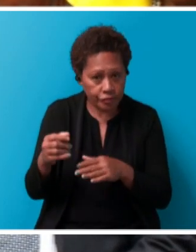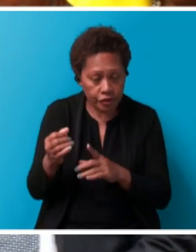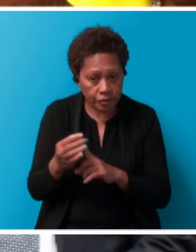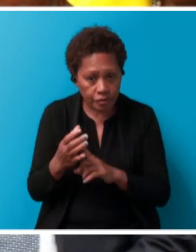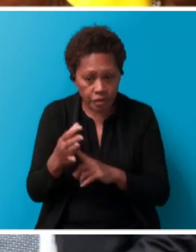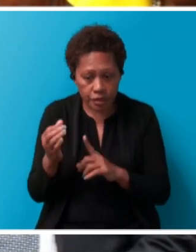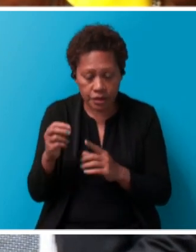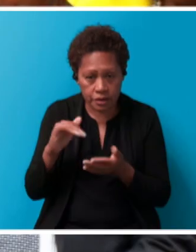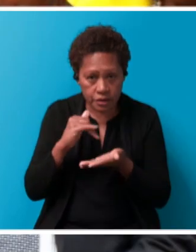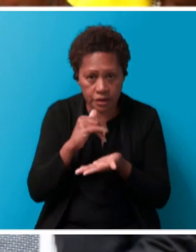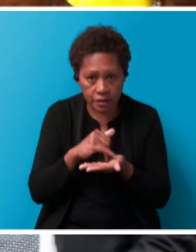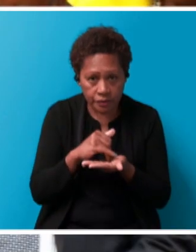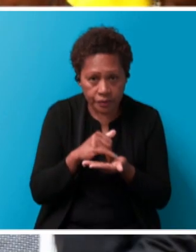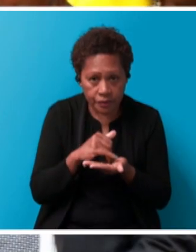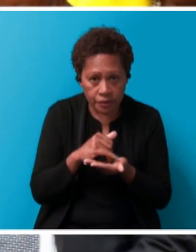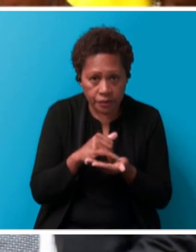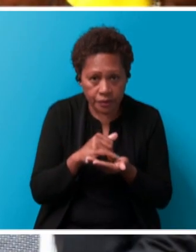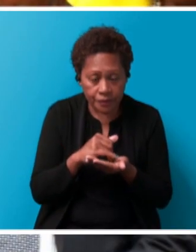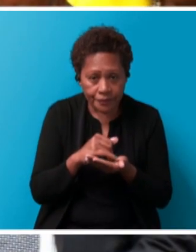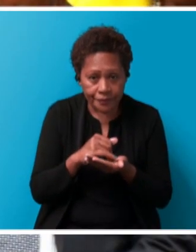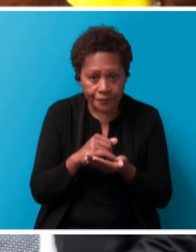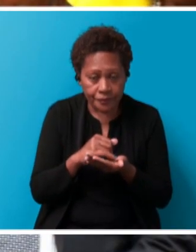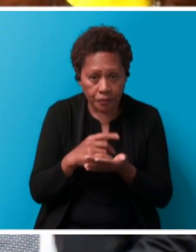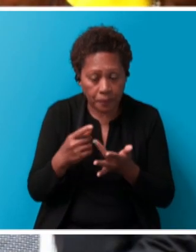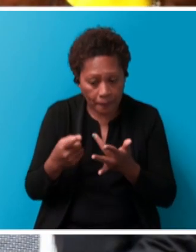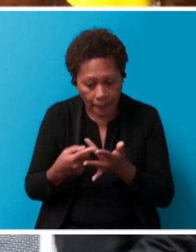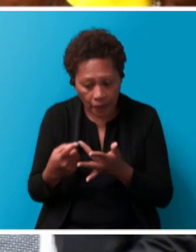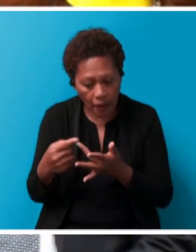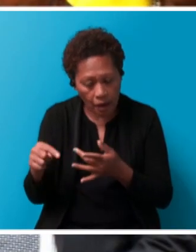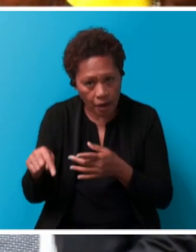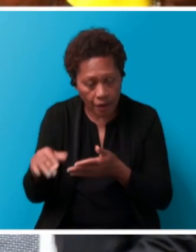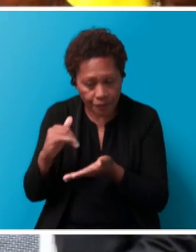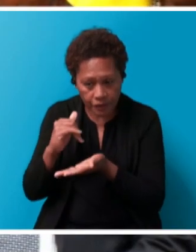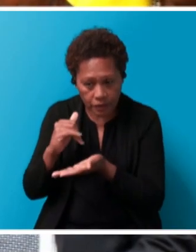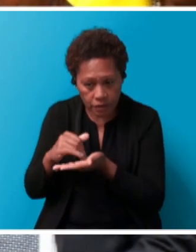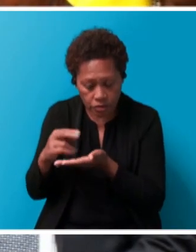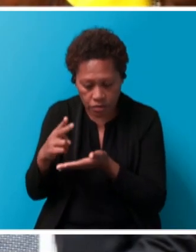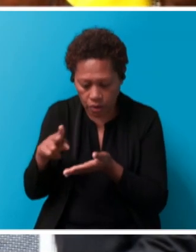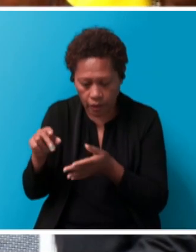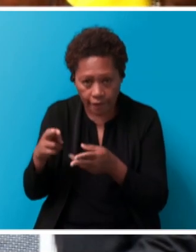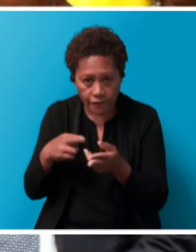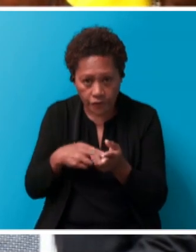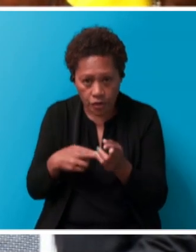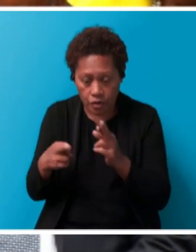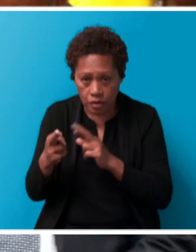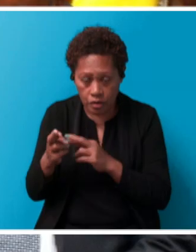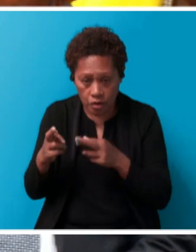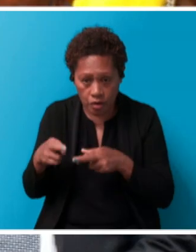centers and other similar centers are facilitated to be rural growth centers